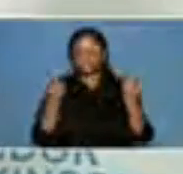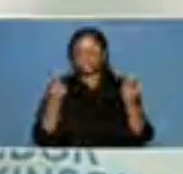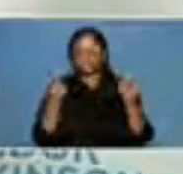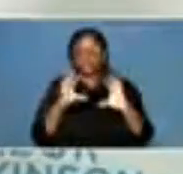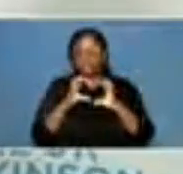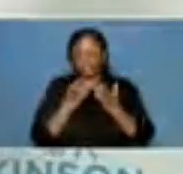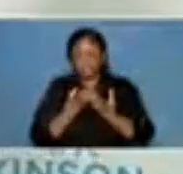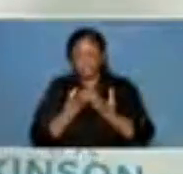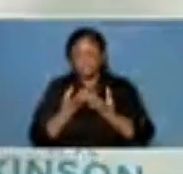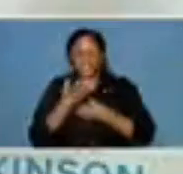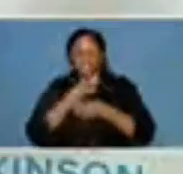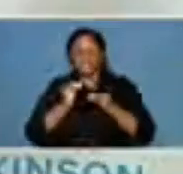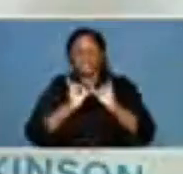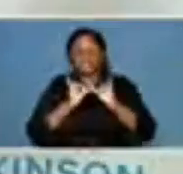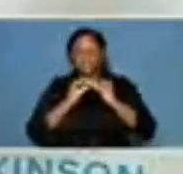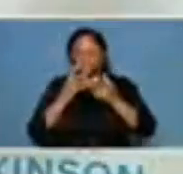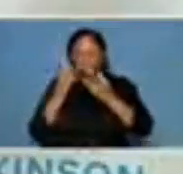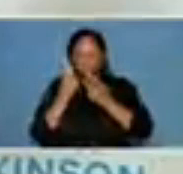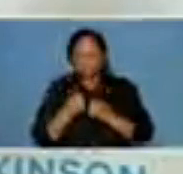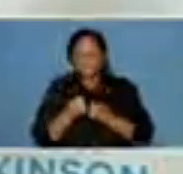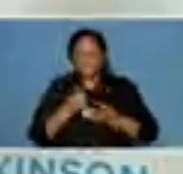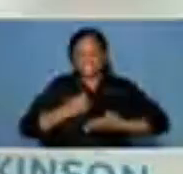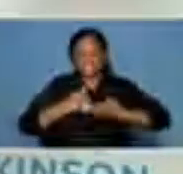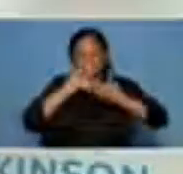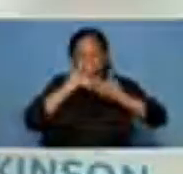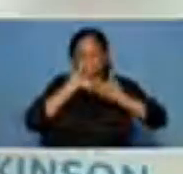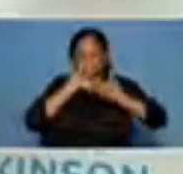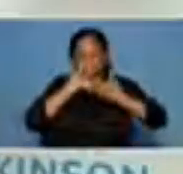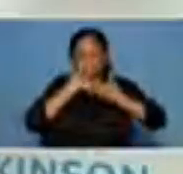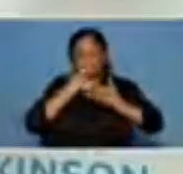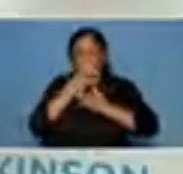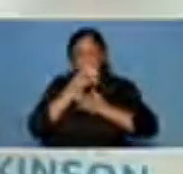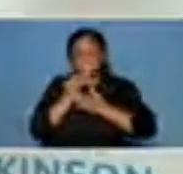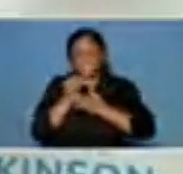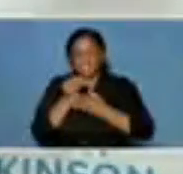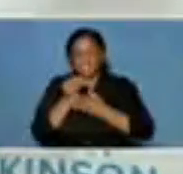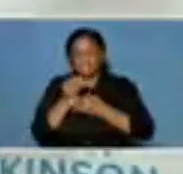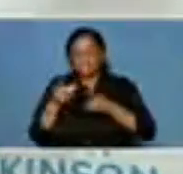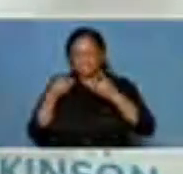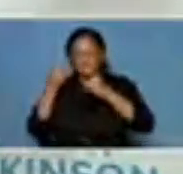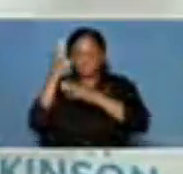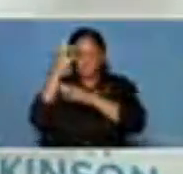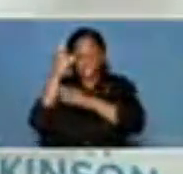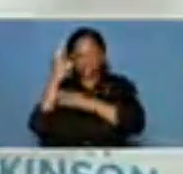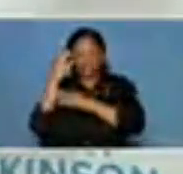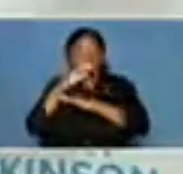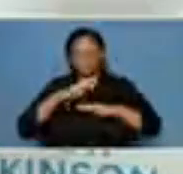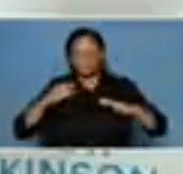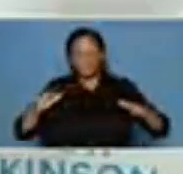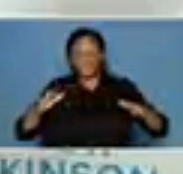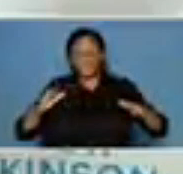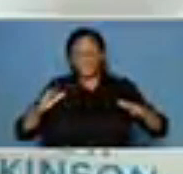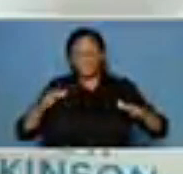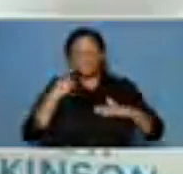recognized. We continue to try and push our agenda to get greater access for education for our kids who